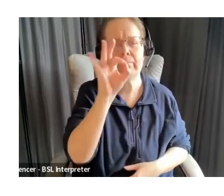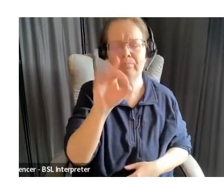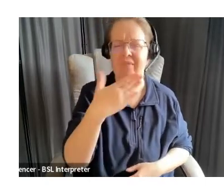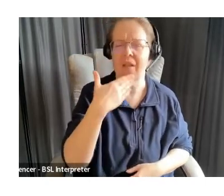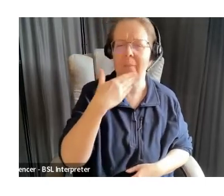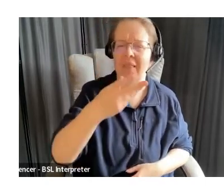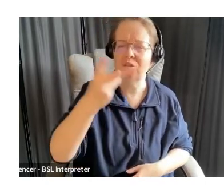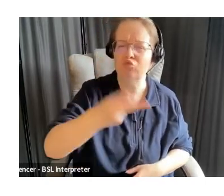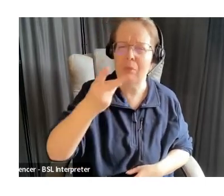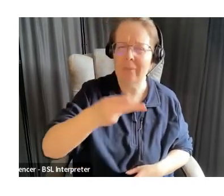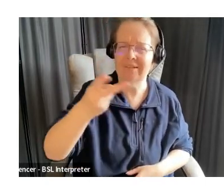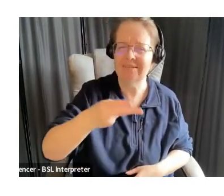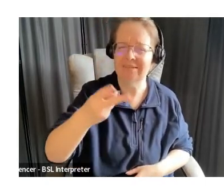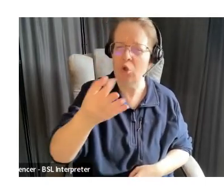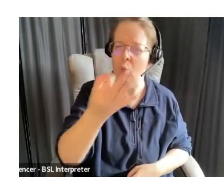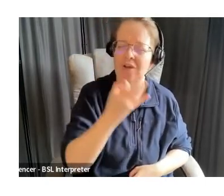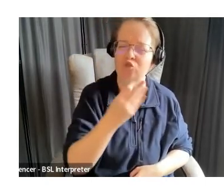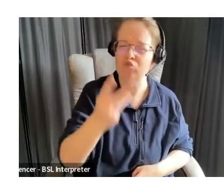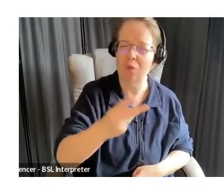repeat the question